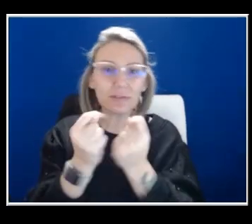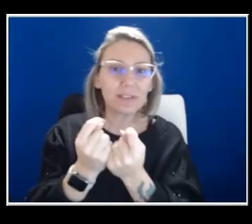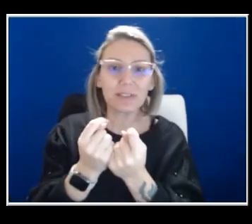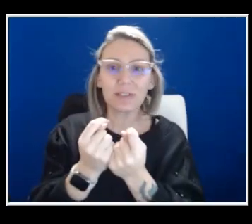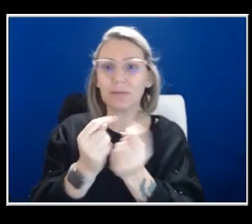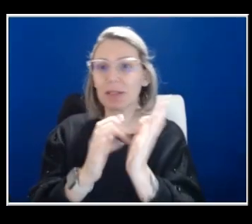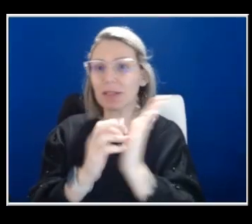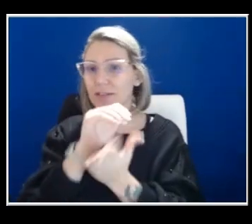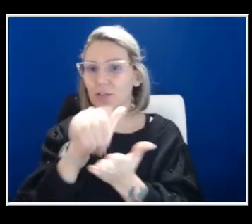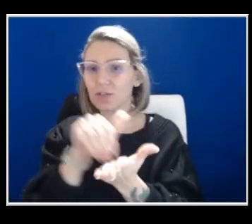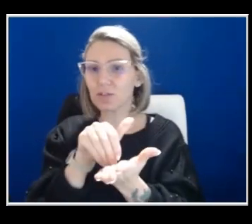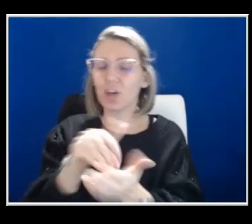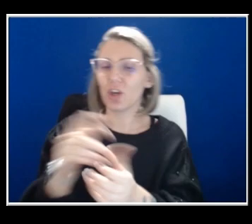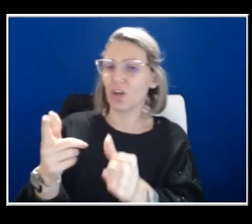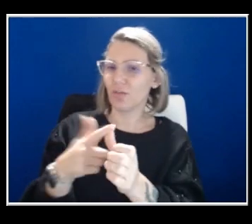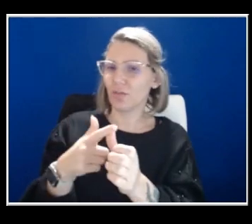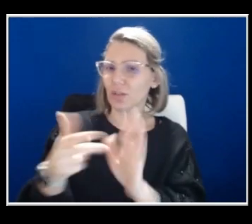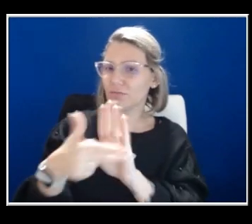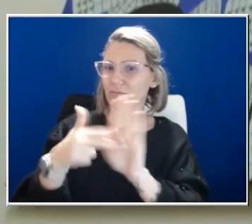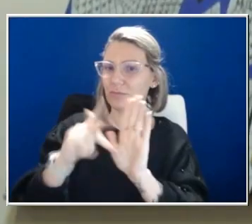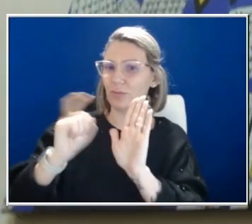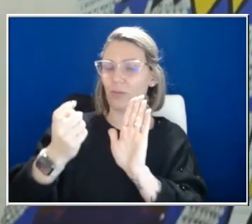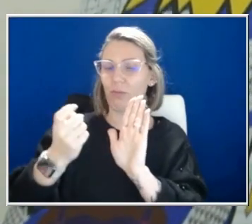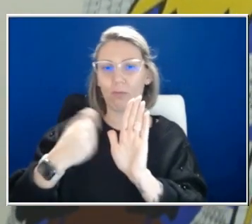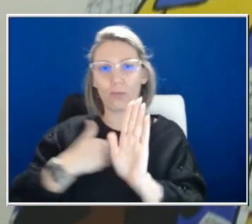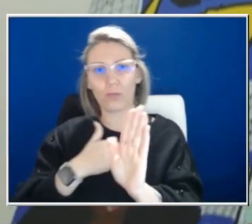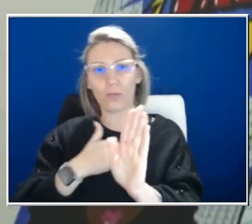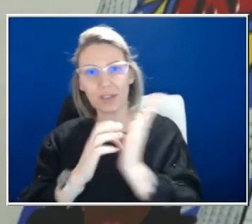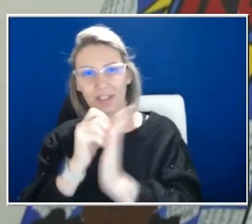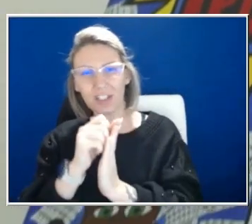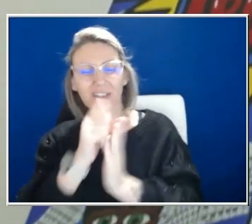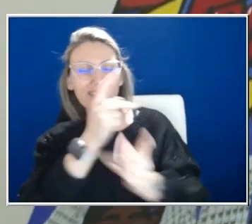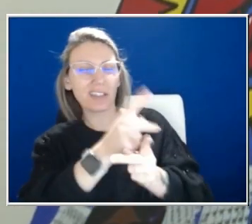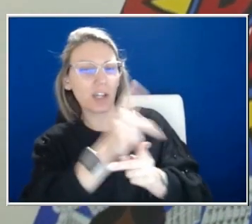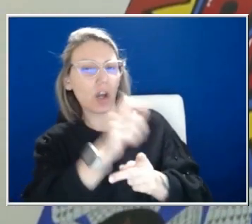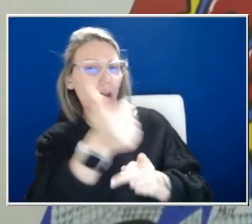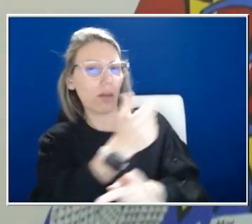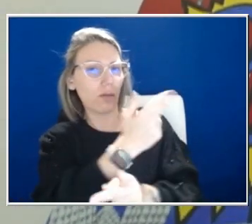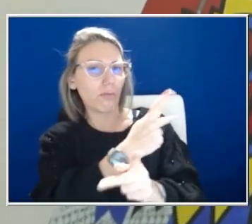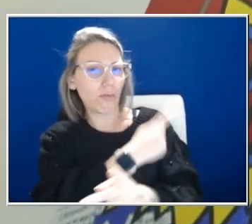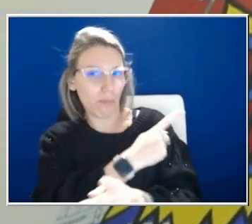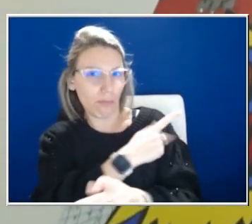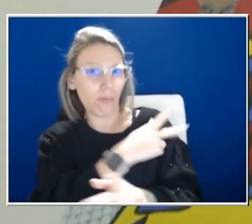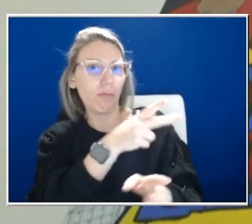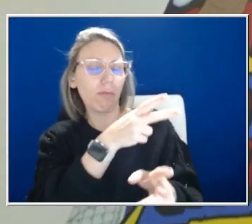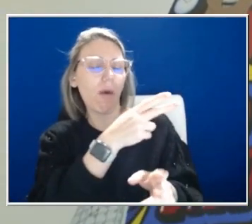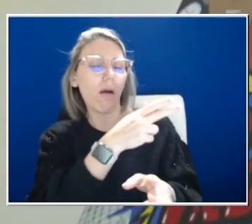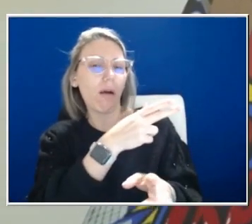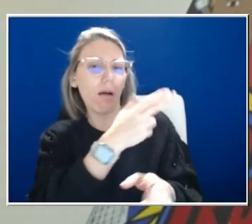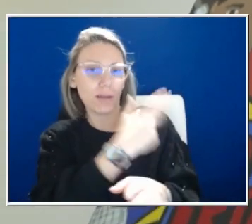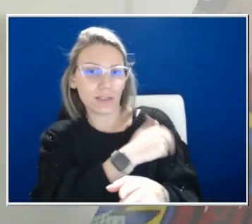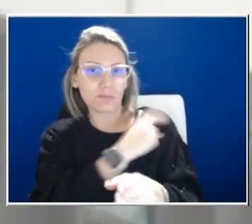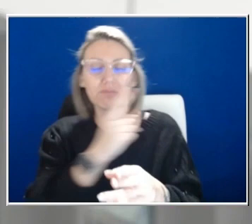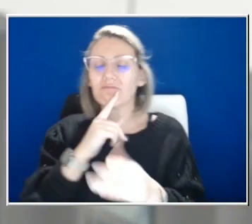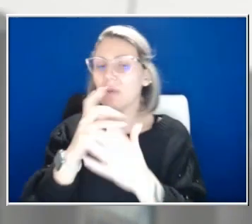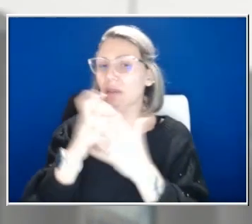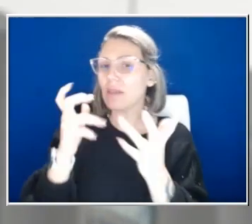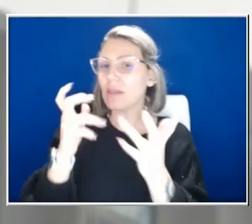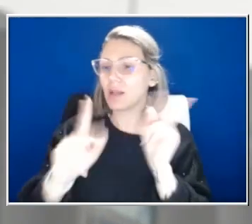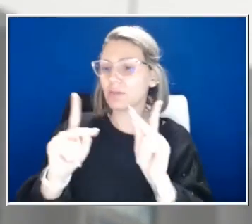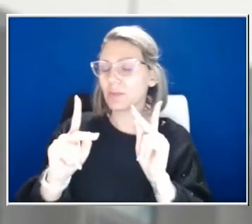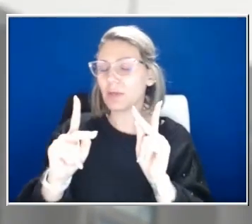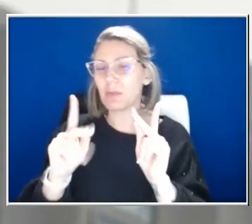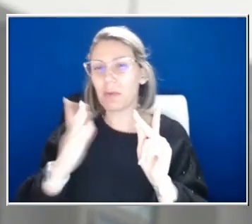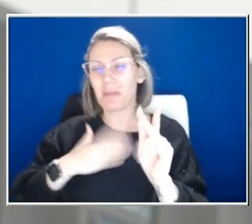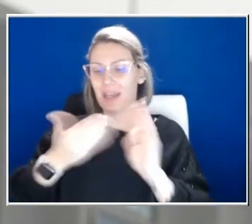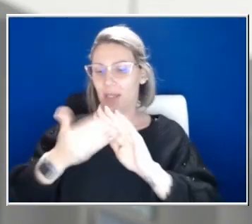with breast cancer, she was getting her care elsewhere. In my community, a lot of people don't know the power of a second opinion.